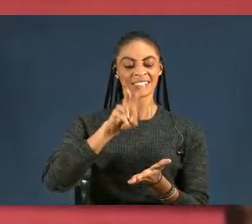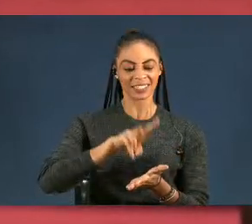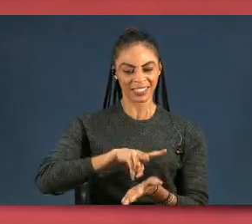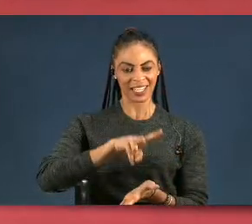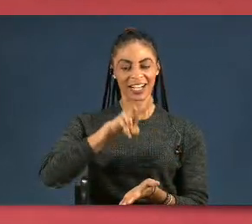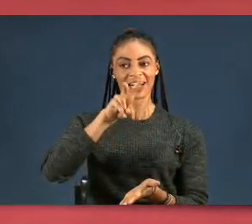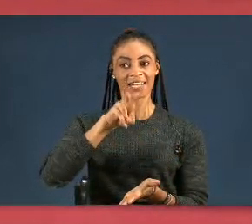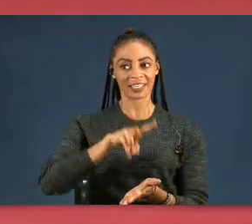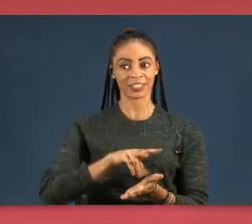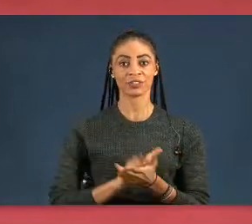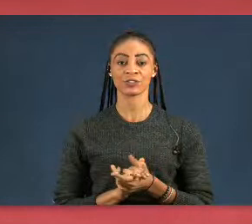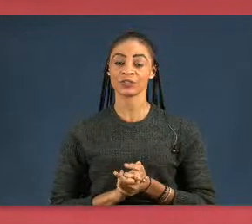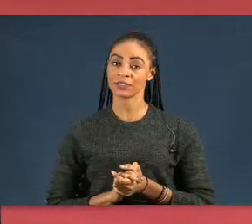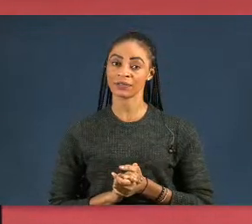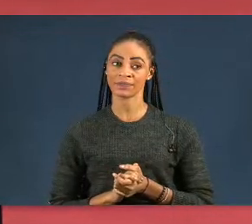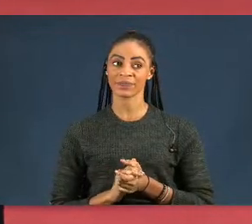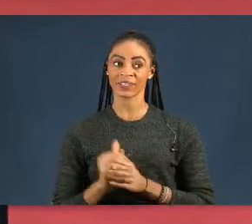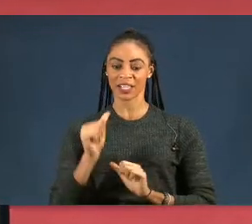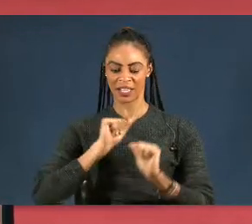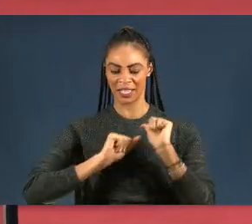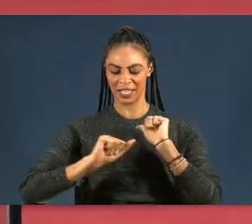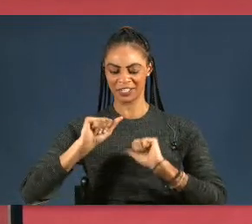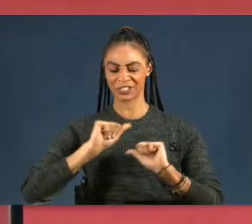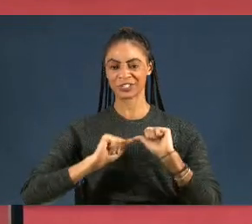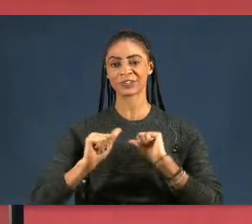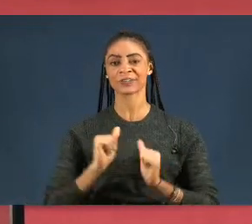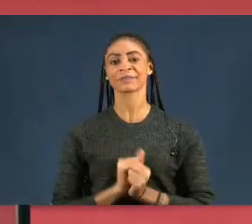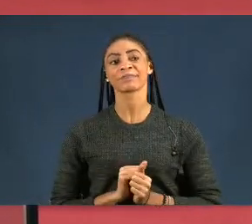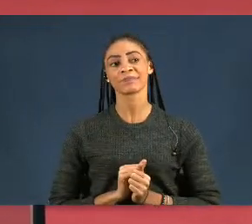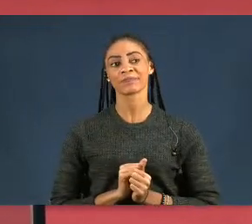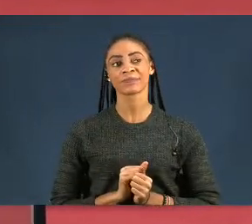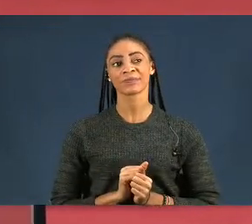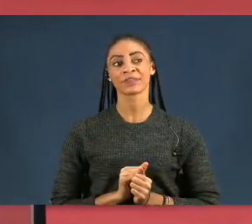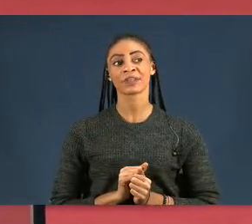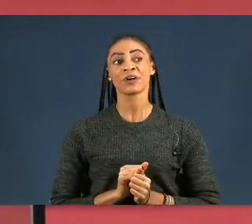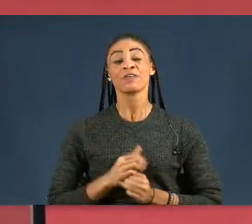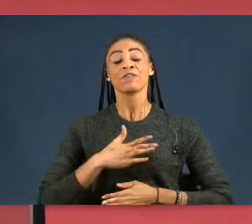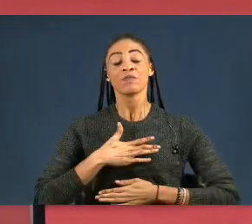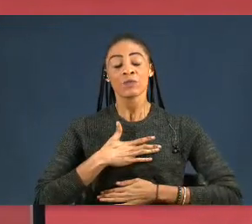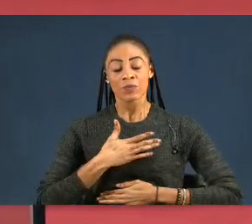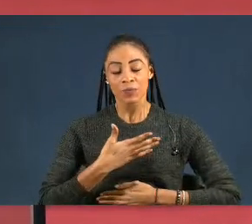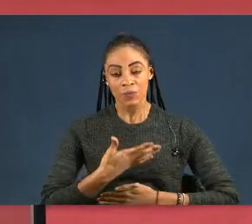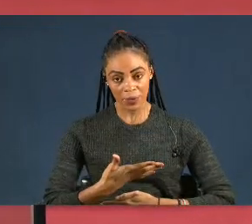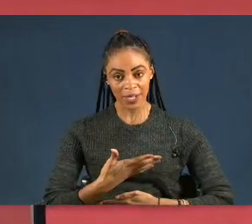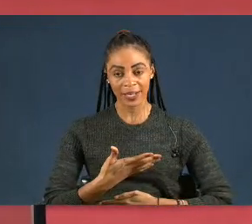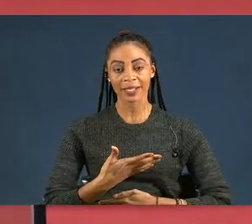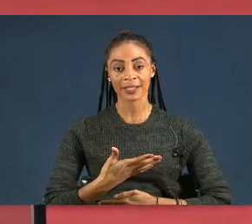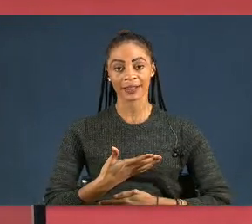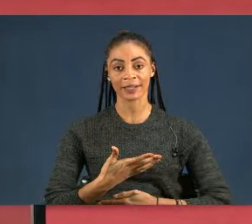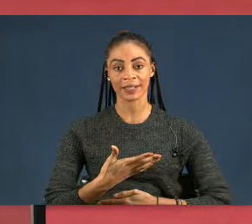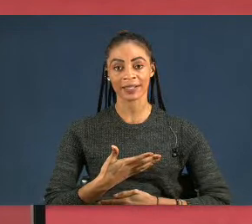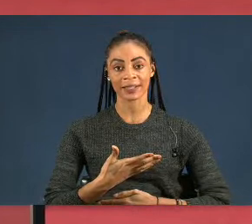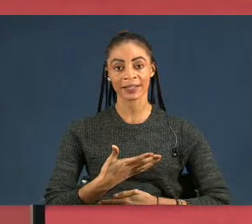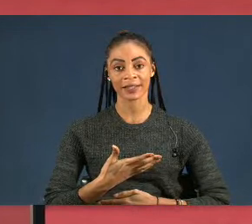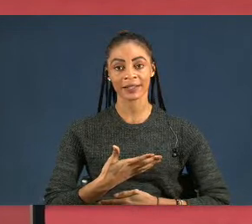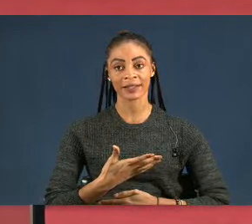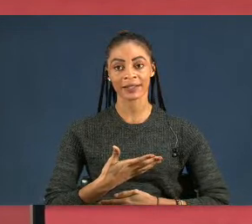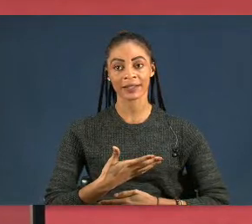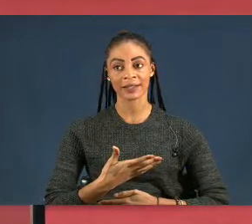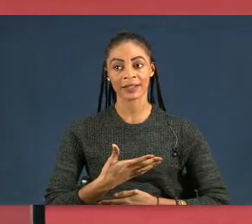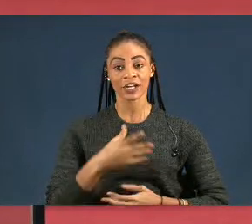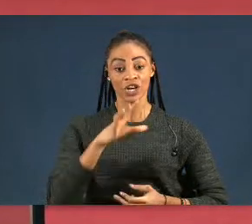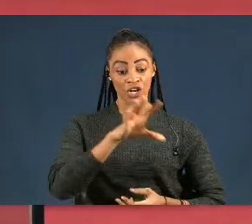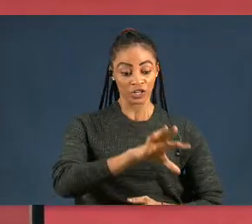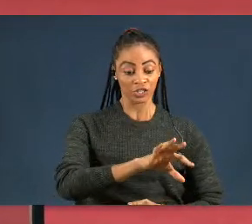attitude. It's an attitude. It's an attitude of willingly putting him first